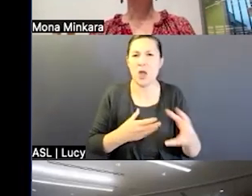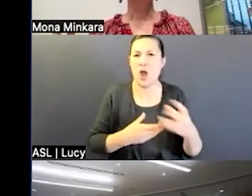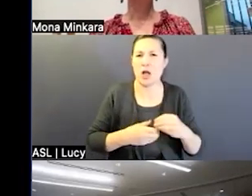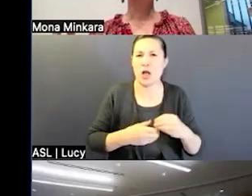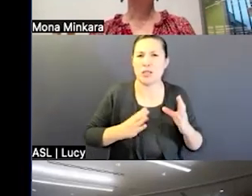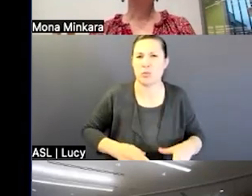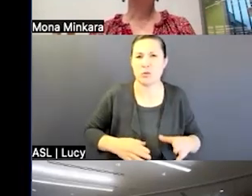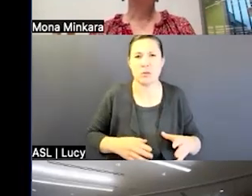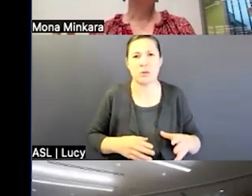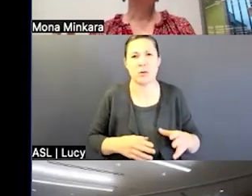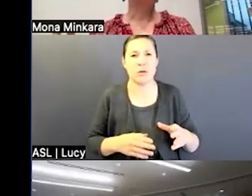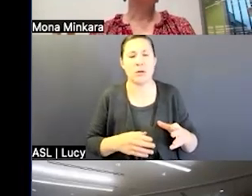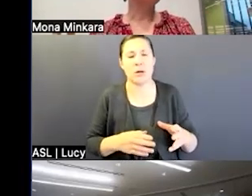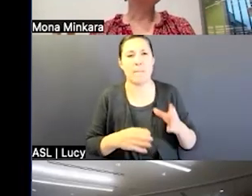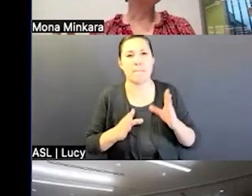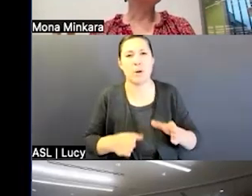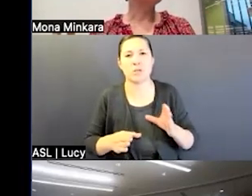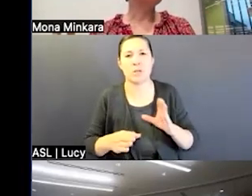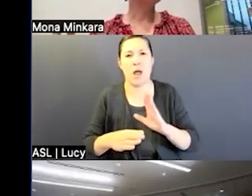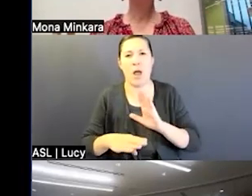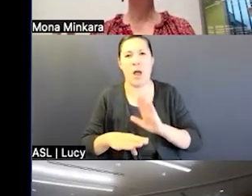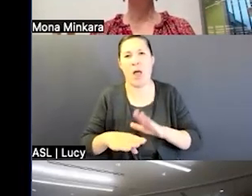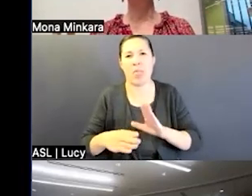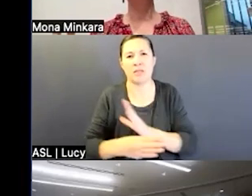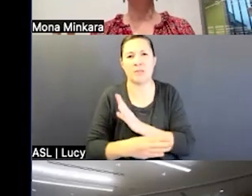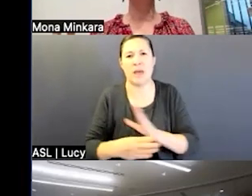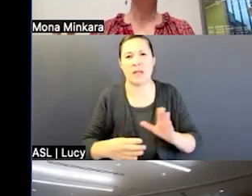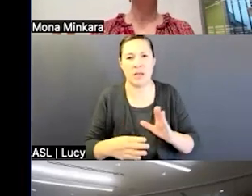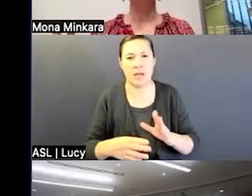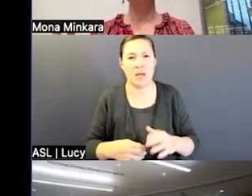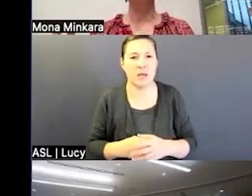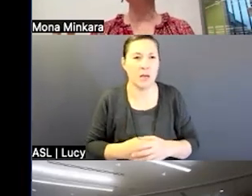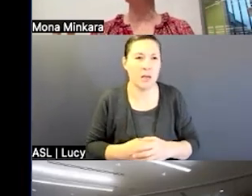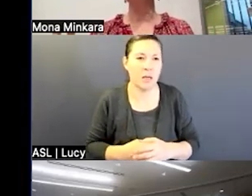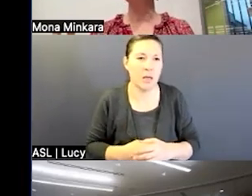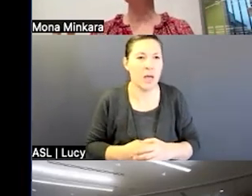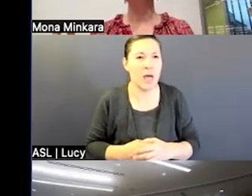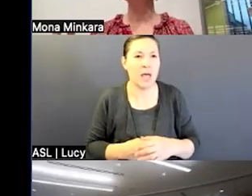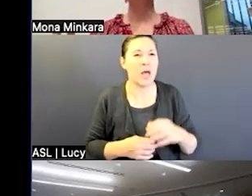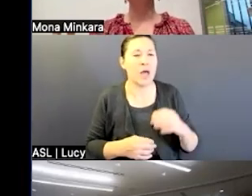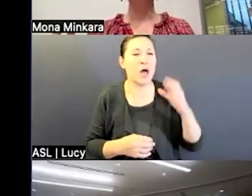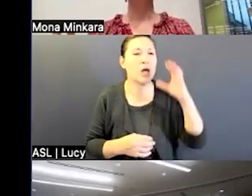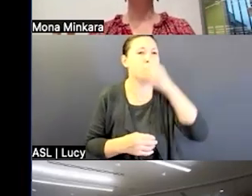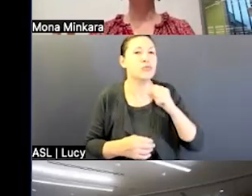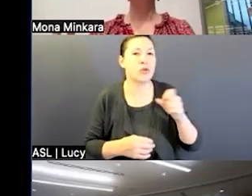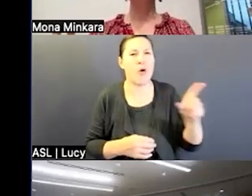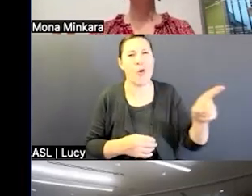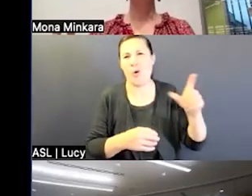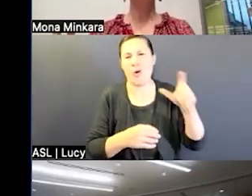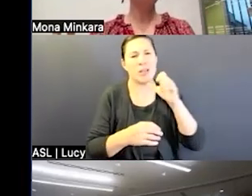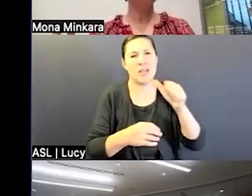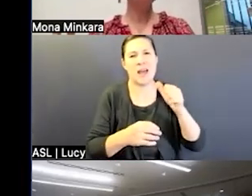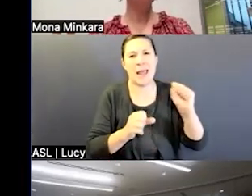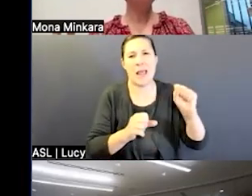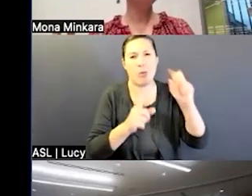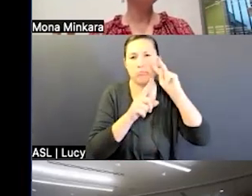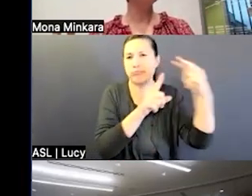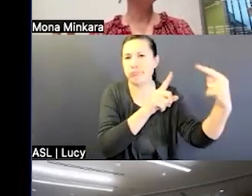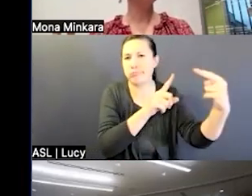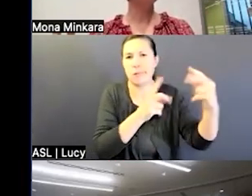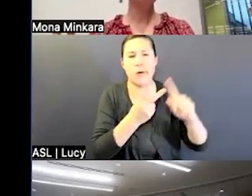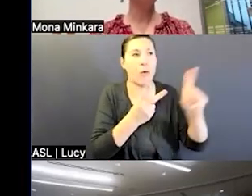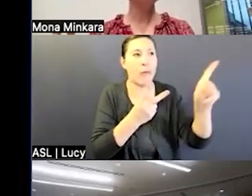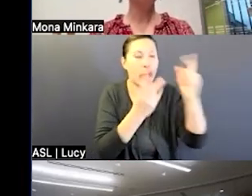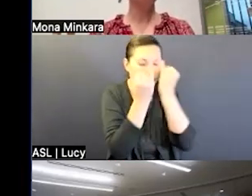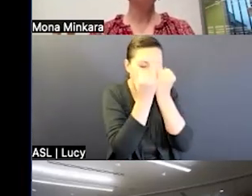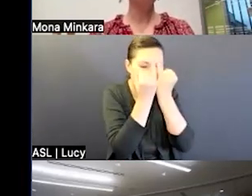But an autistic person, they don't have anyone else's perspective and they're living in their own world. But that's not really true,